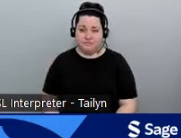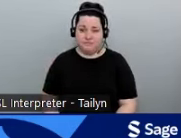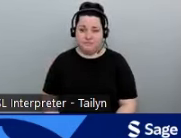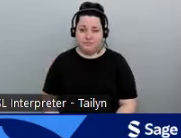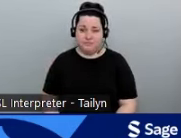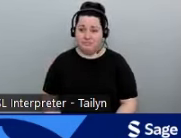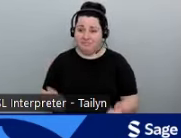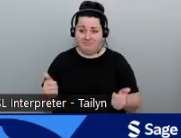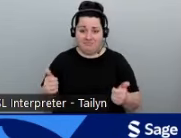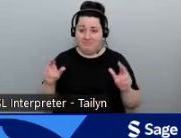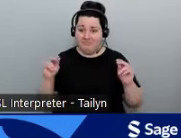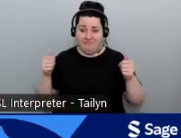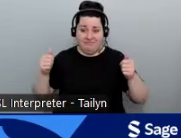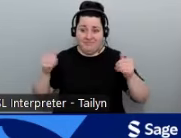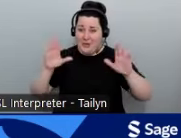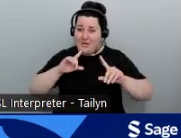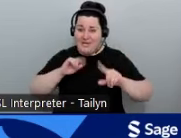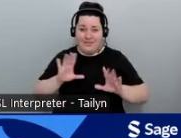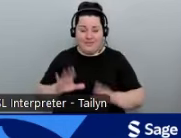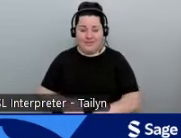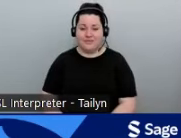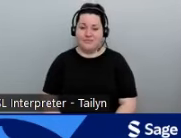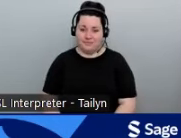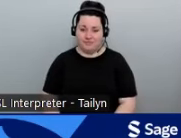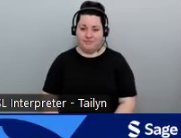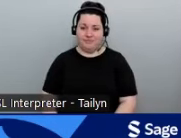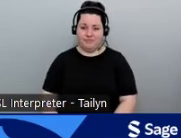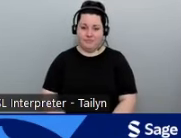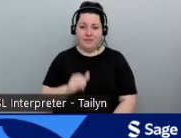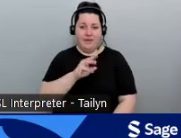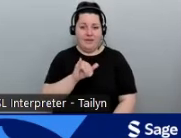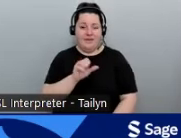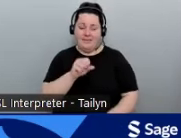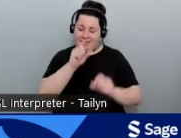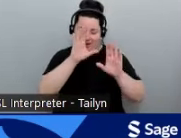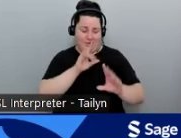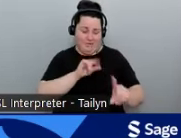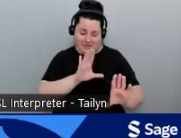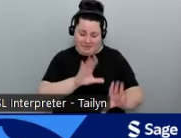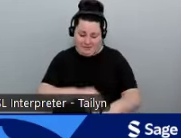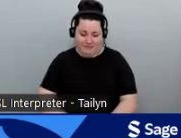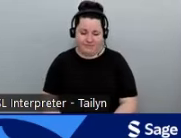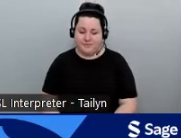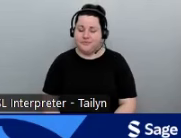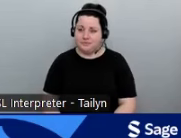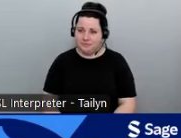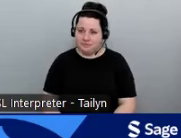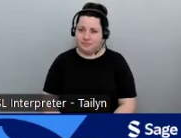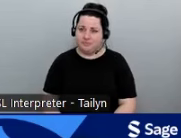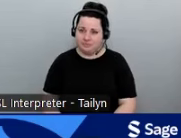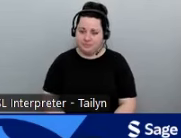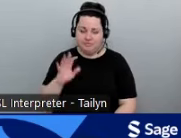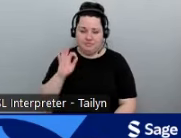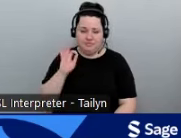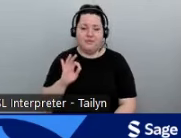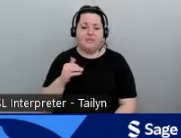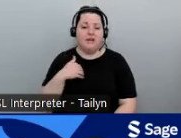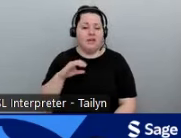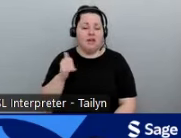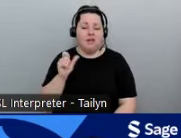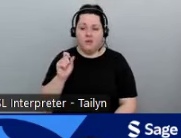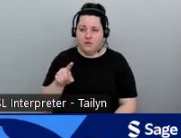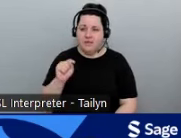No, Those are great responses. yeah, great responses. Thank you. Well covered. All right, perfect. I've got another question, and Tiffany,